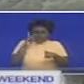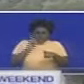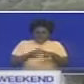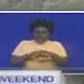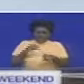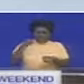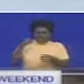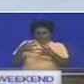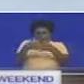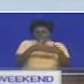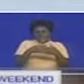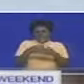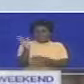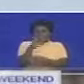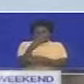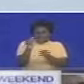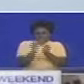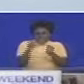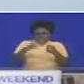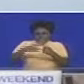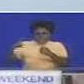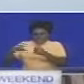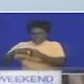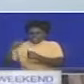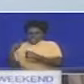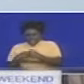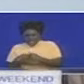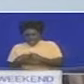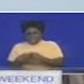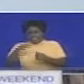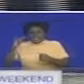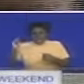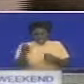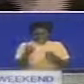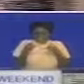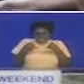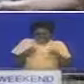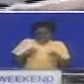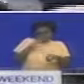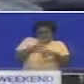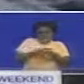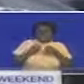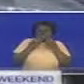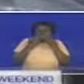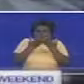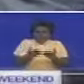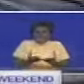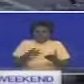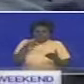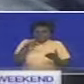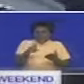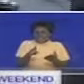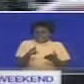in Nairobi in August 1998, Kenyans struggled to access any information in what was in effect a blurry